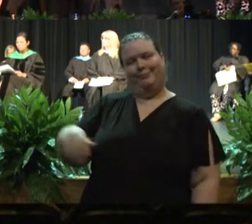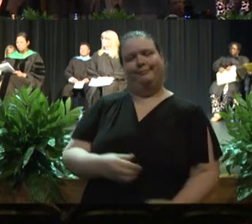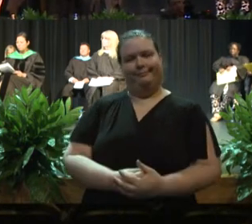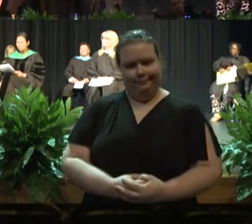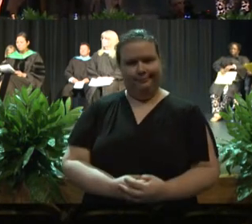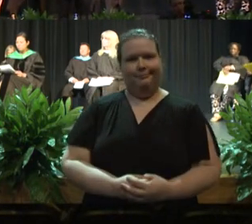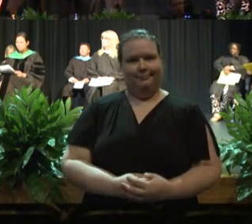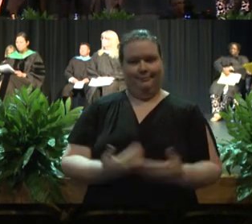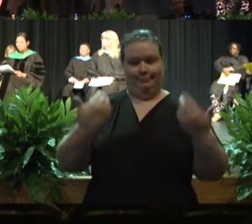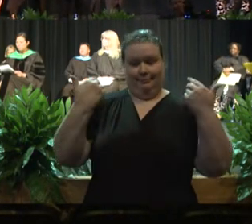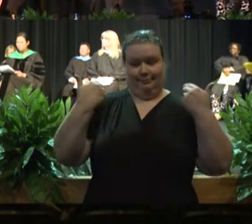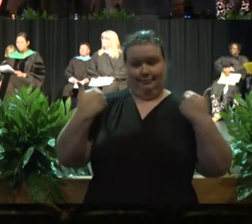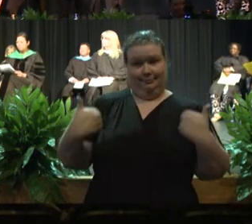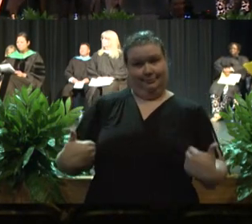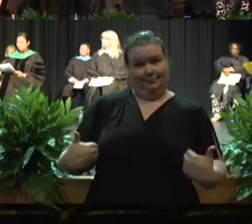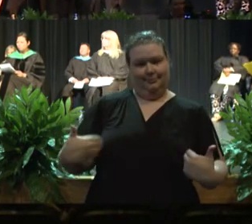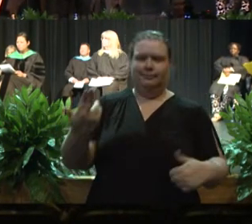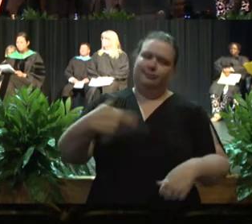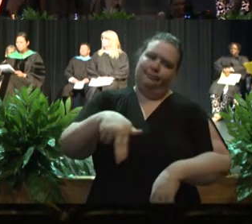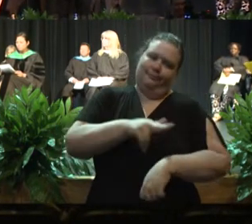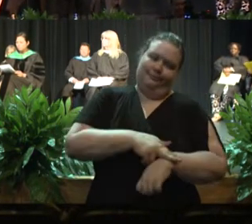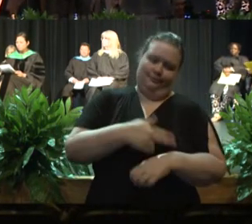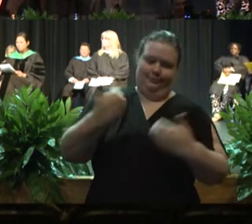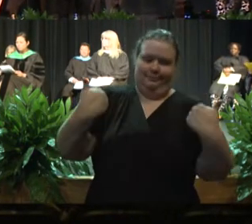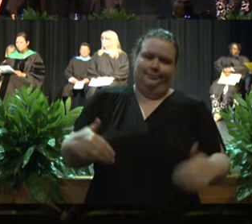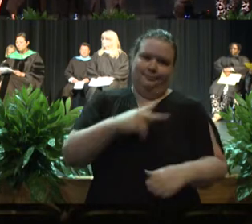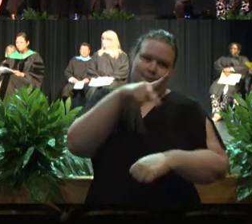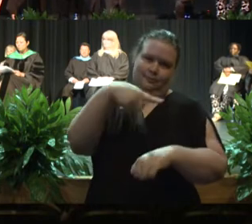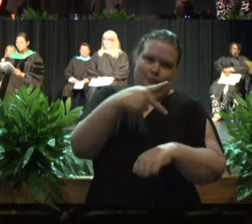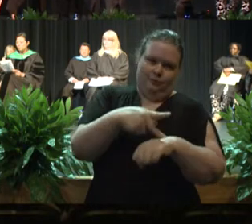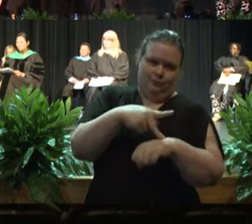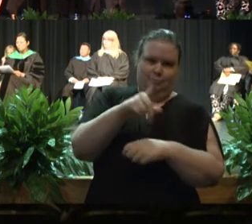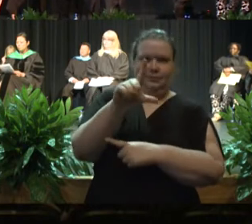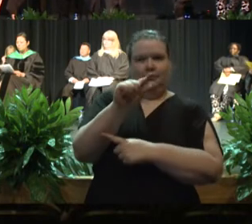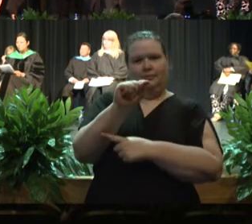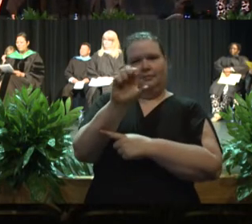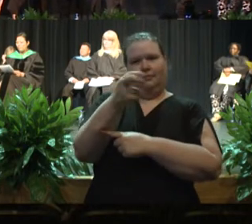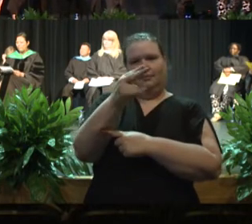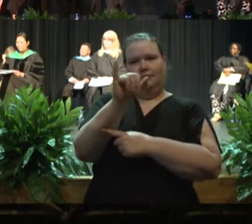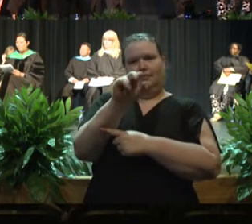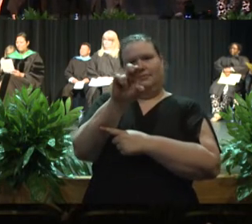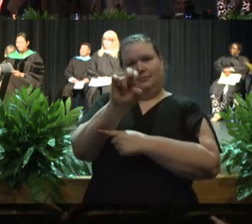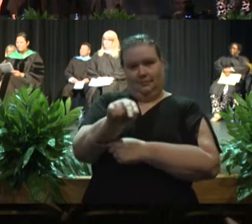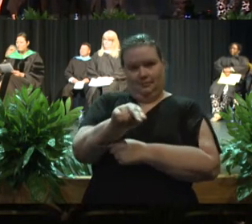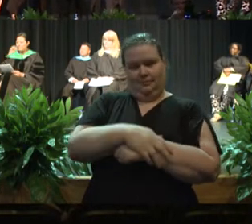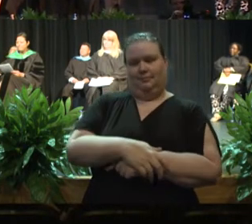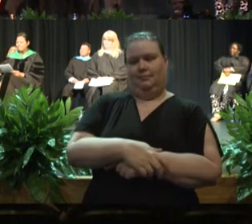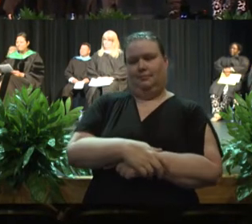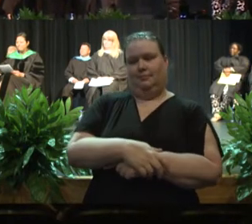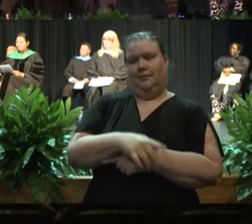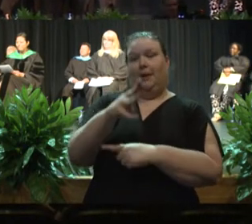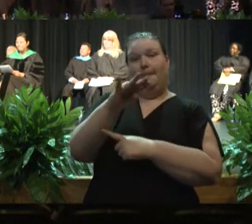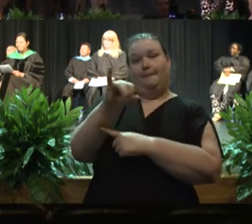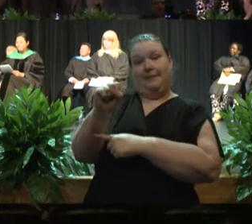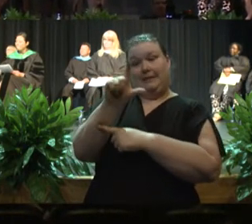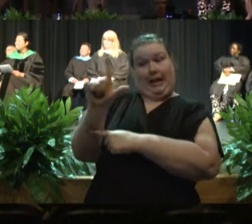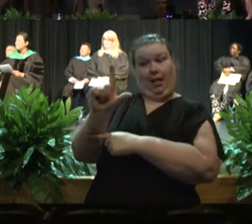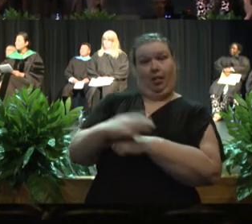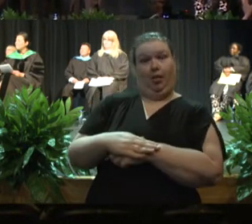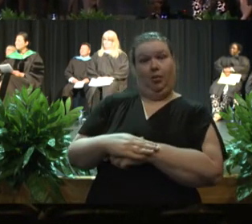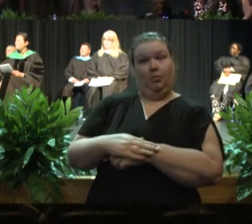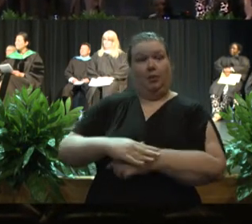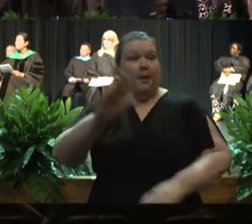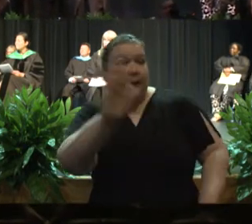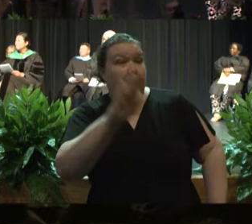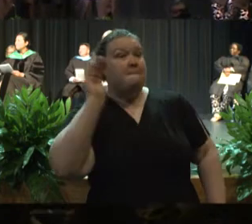2022. I am, of course, your principal, Miss Latchison, Miss Latch, Miss L,